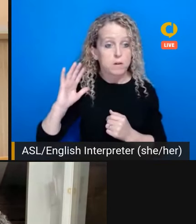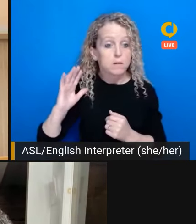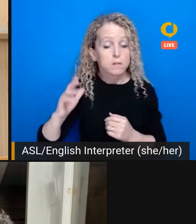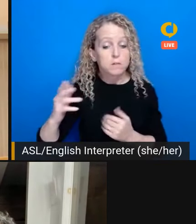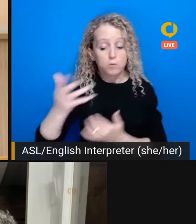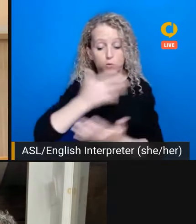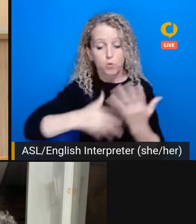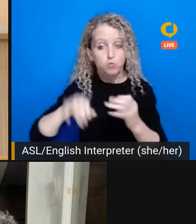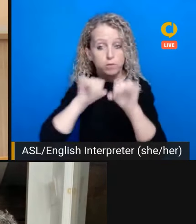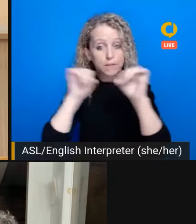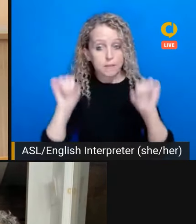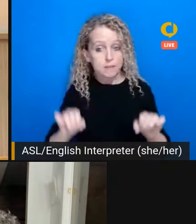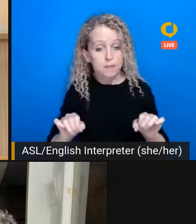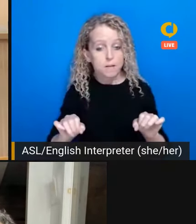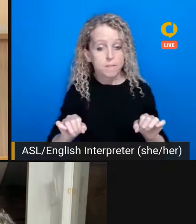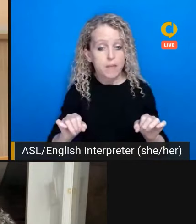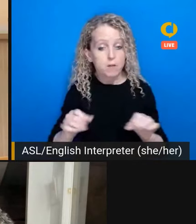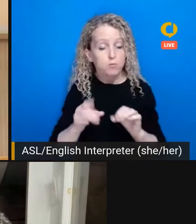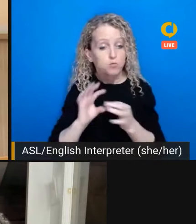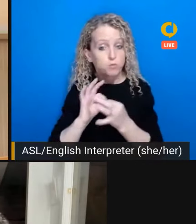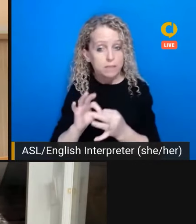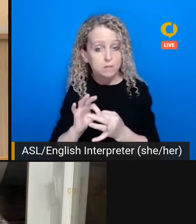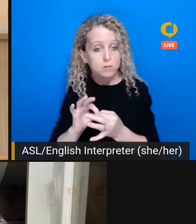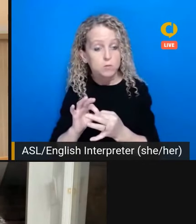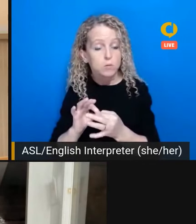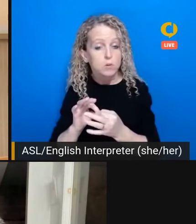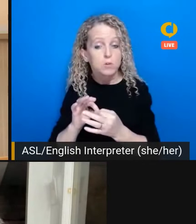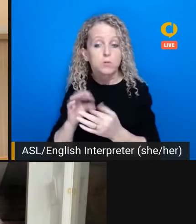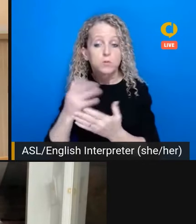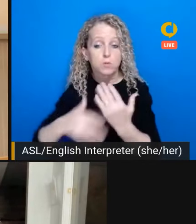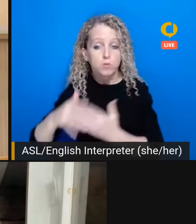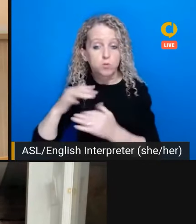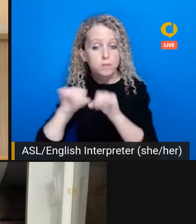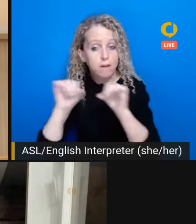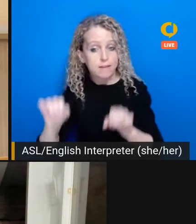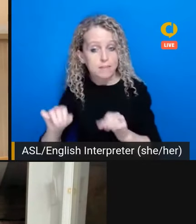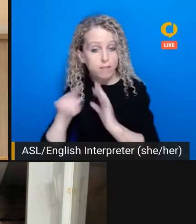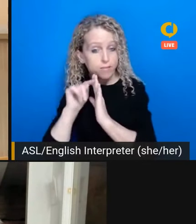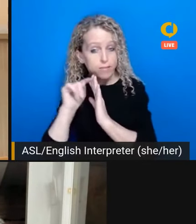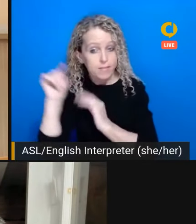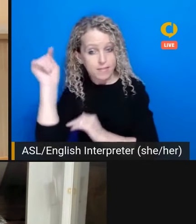on social science theories were total flops, like creating